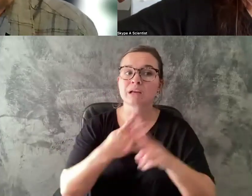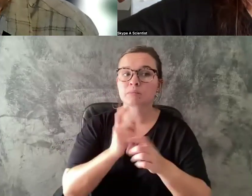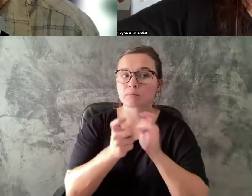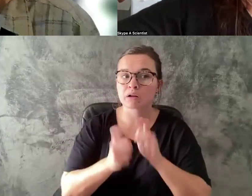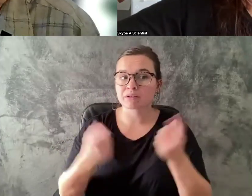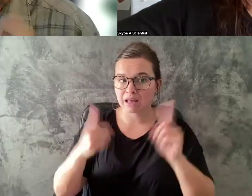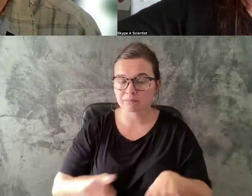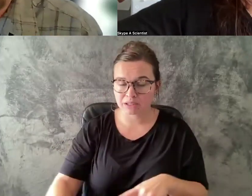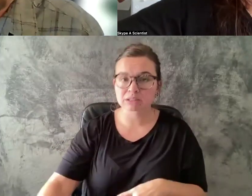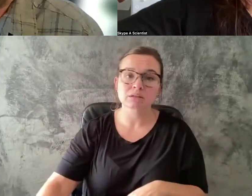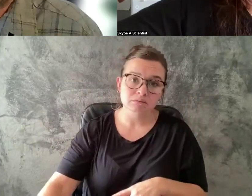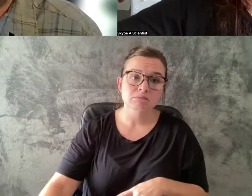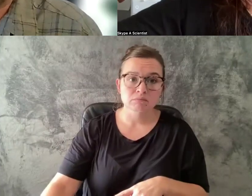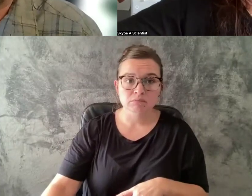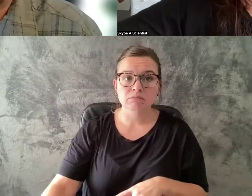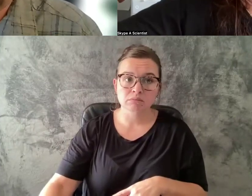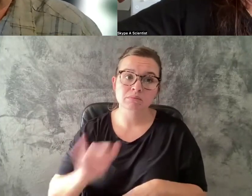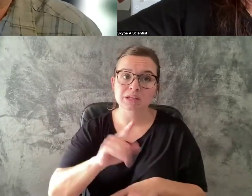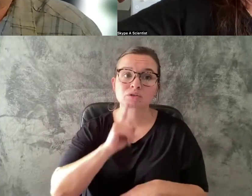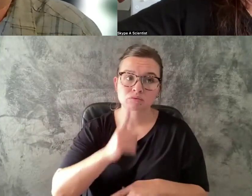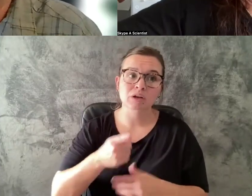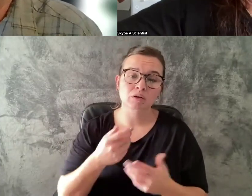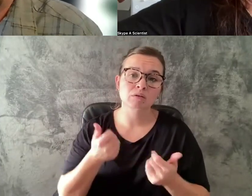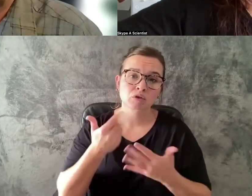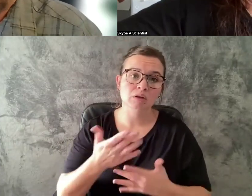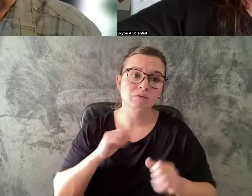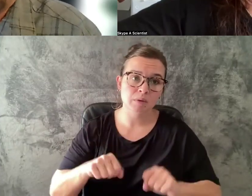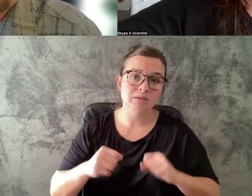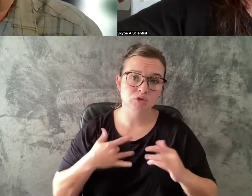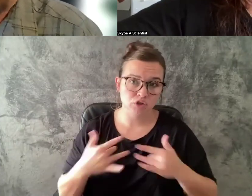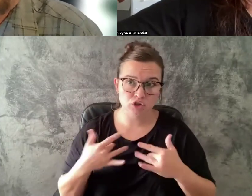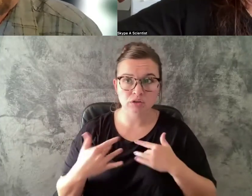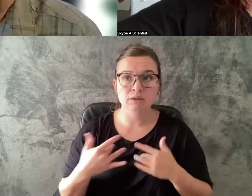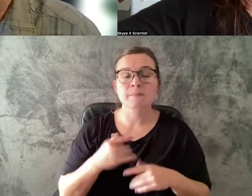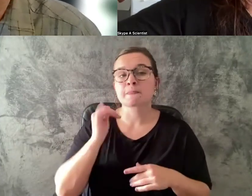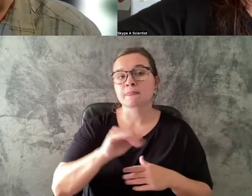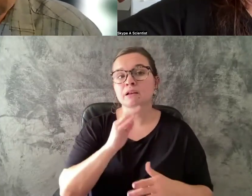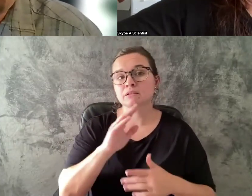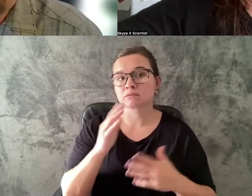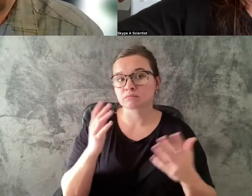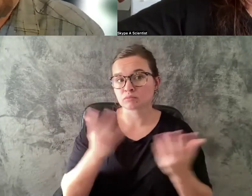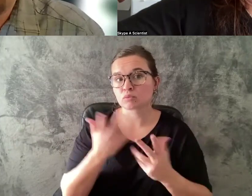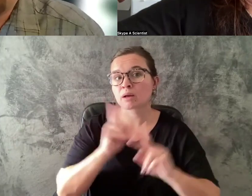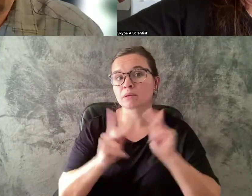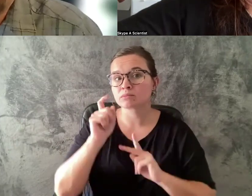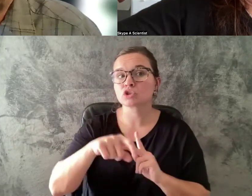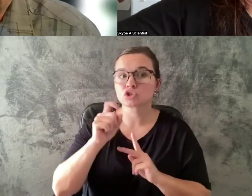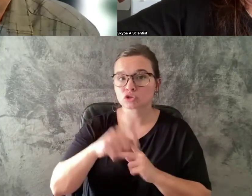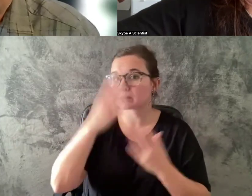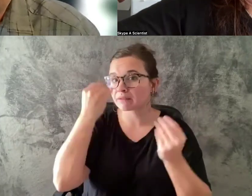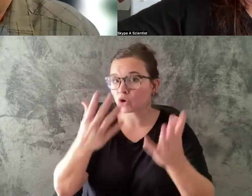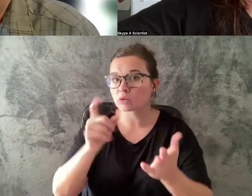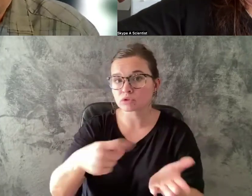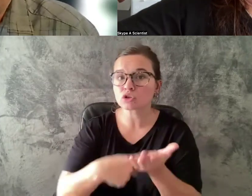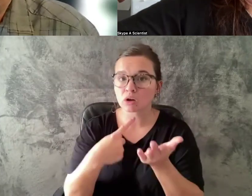happens. That is a real cause for potential concern. And so that's the kind of thing that like people should be informed and be